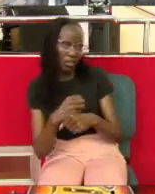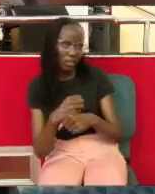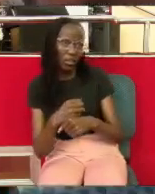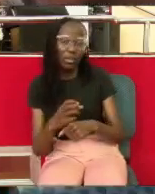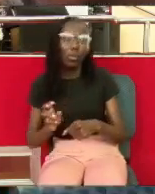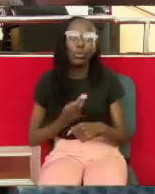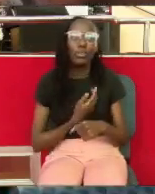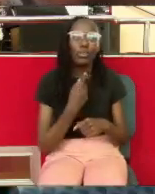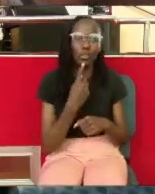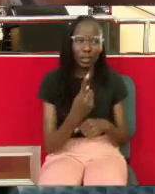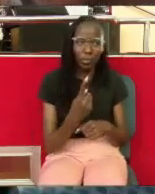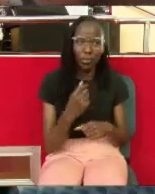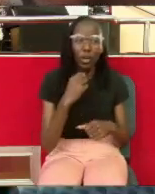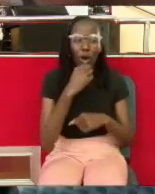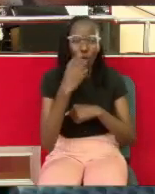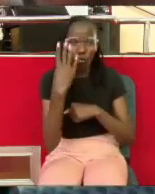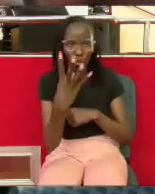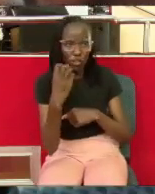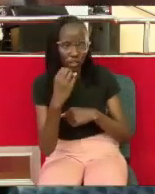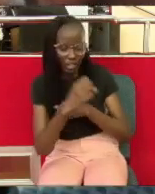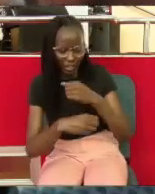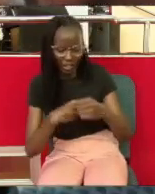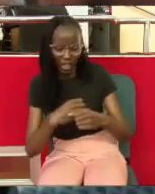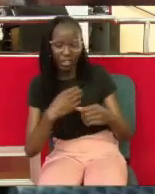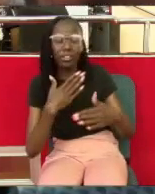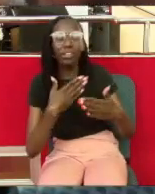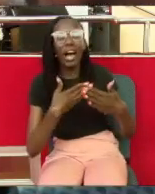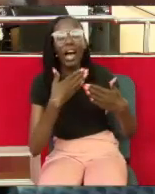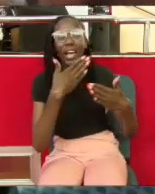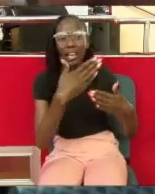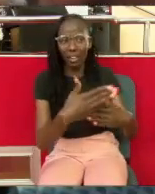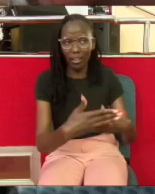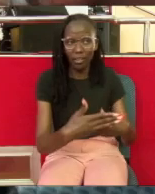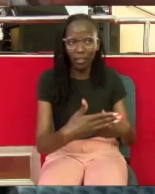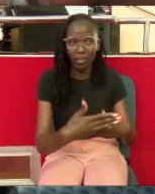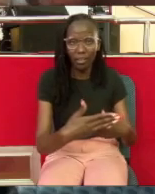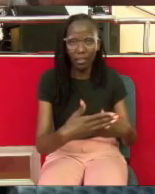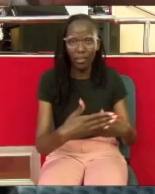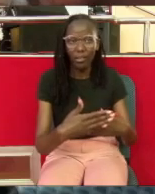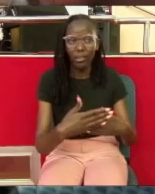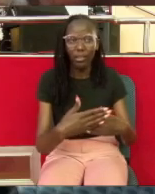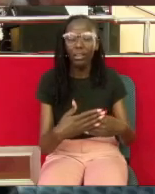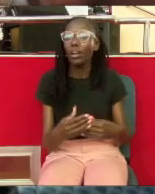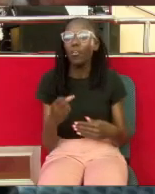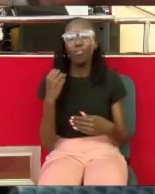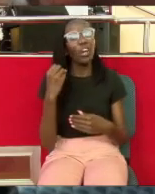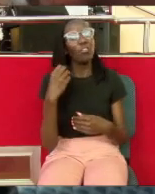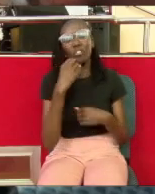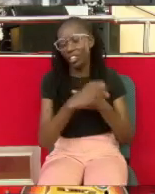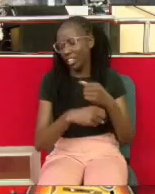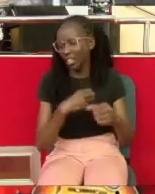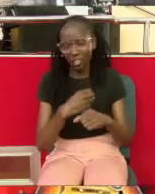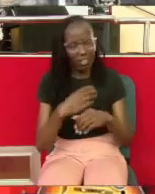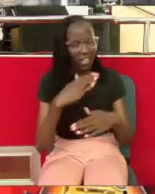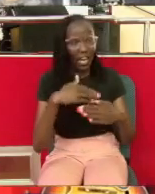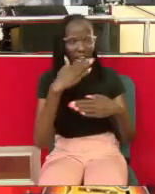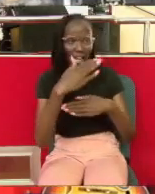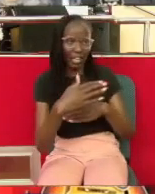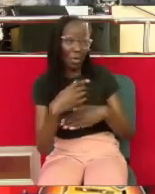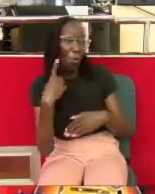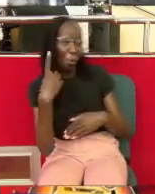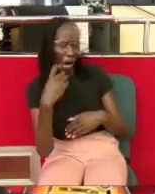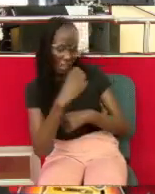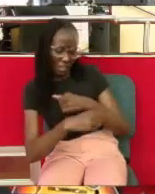years ahead, you are 20 years ahead, you are 5 years ahead, you are one day